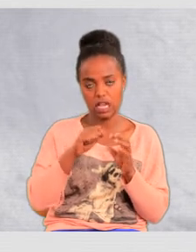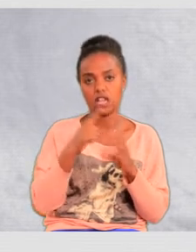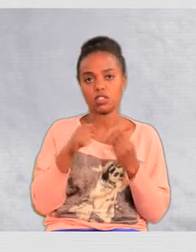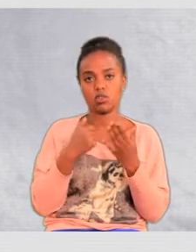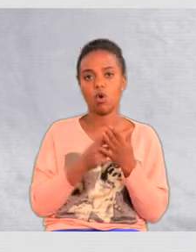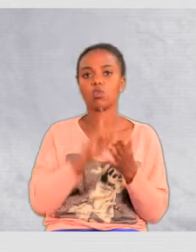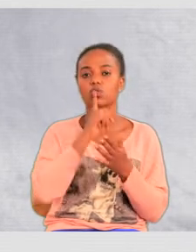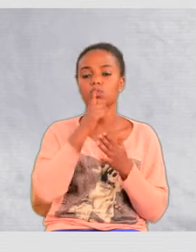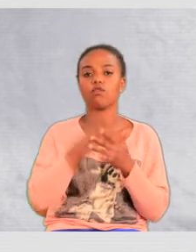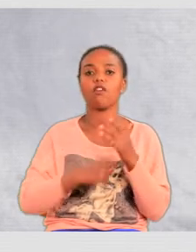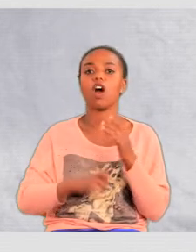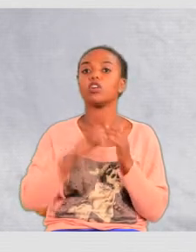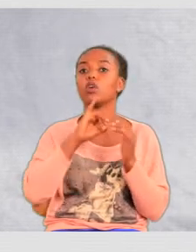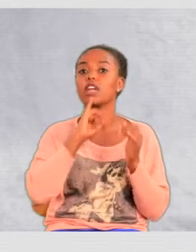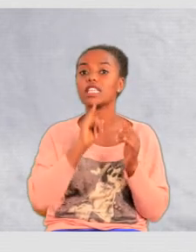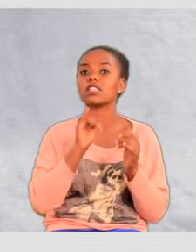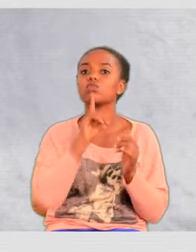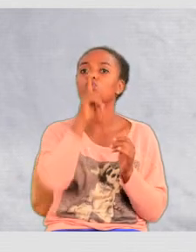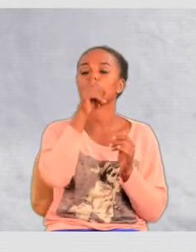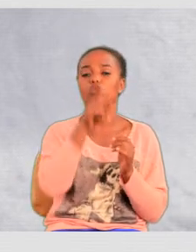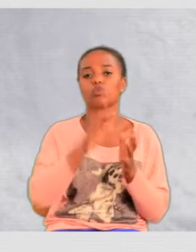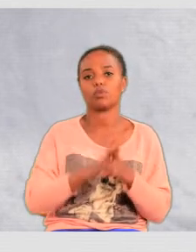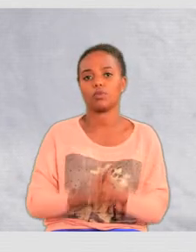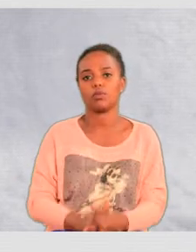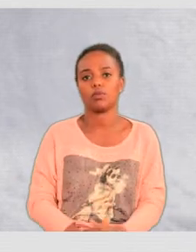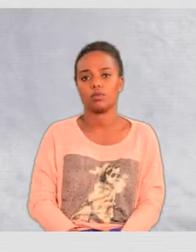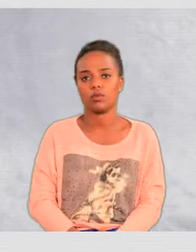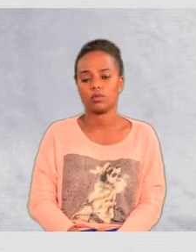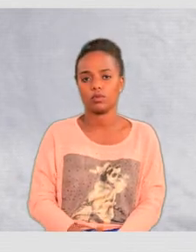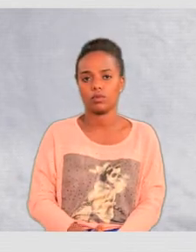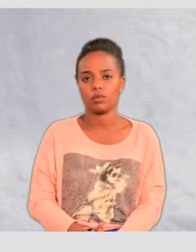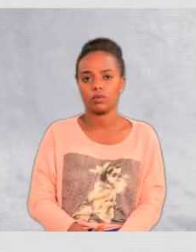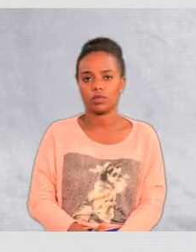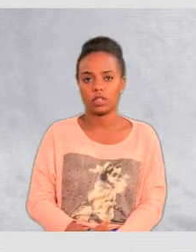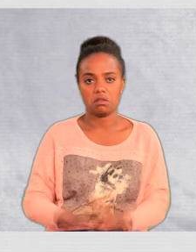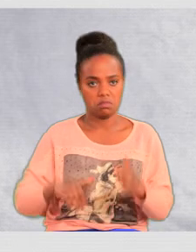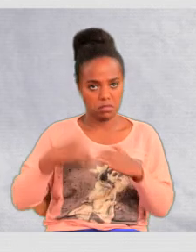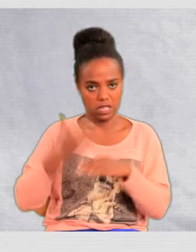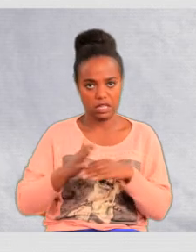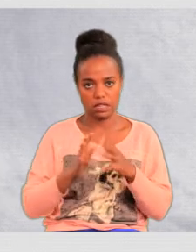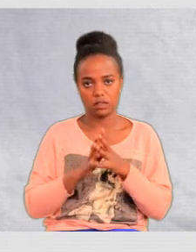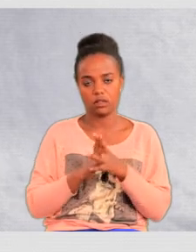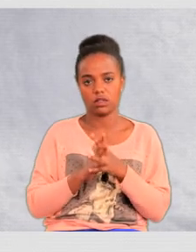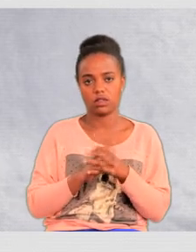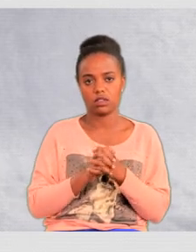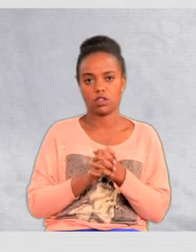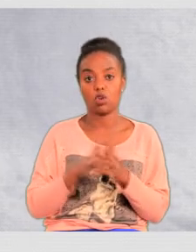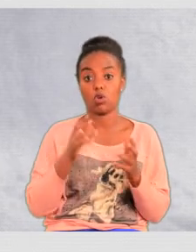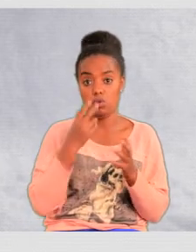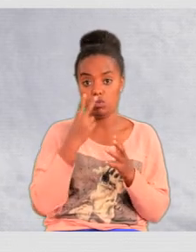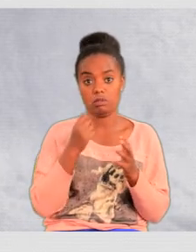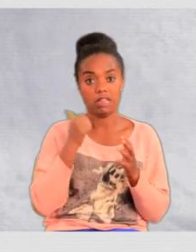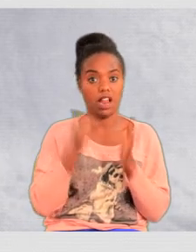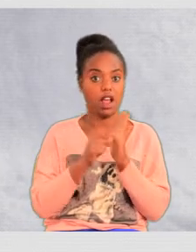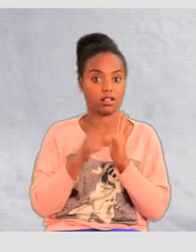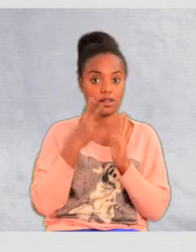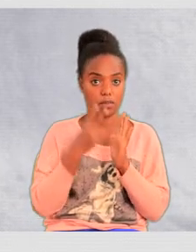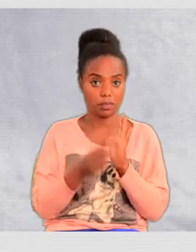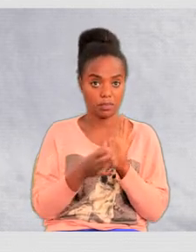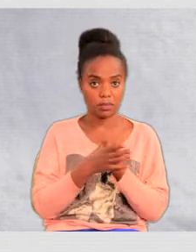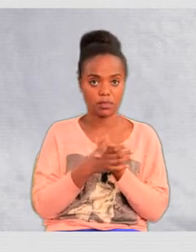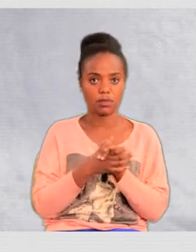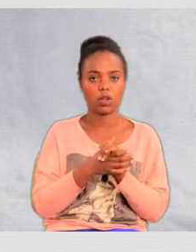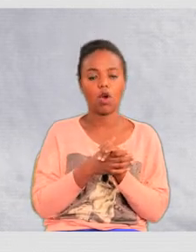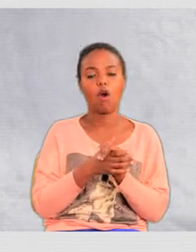the truth value is true. Let's proceed. Look this one.